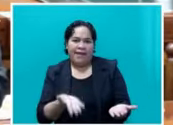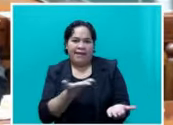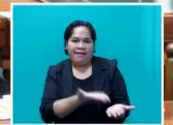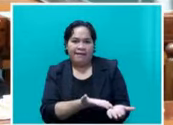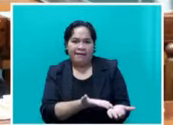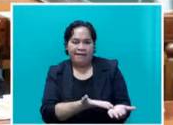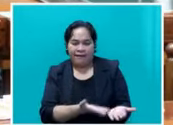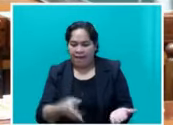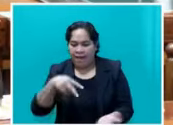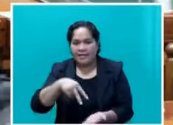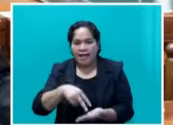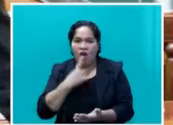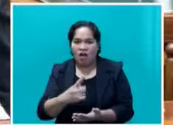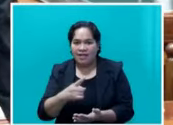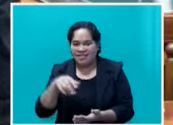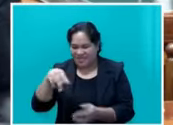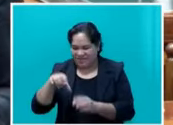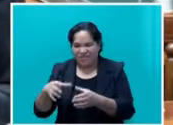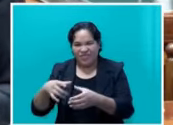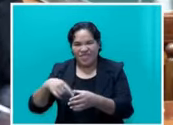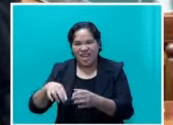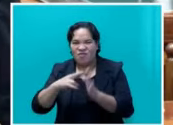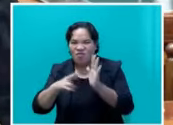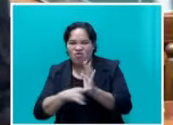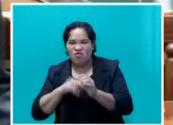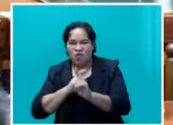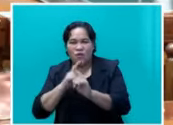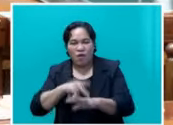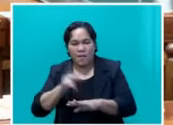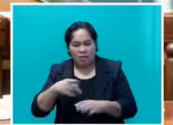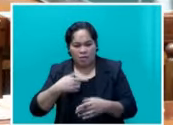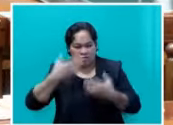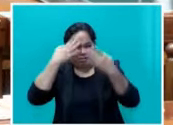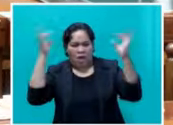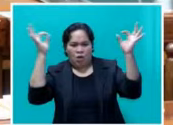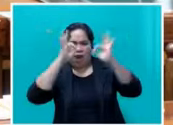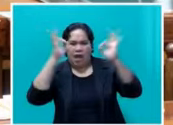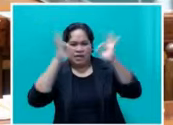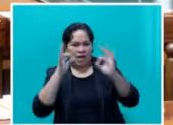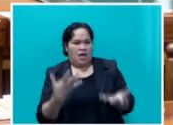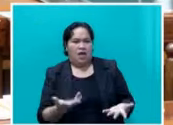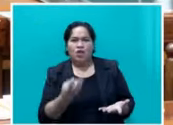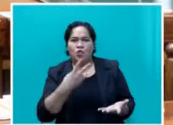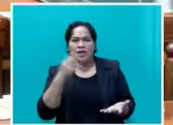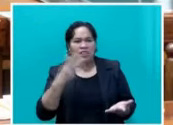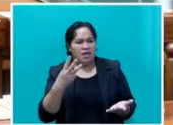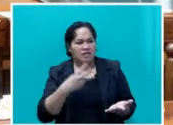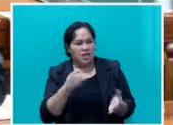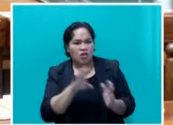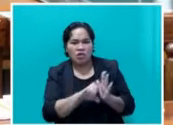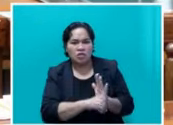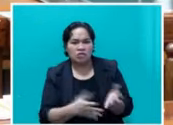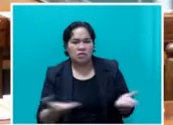and the standing orders, the original one, and we had no idea at all how this 2013 Constitution came about.